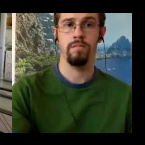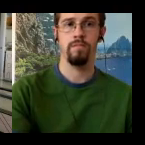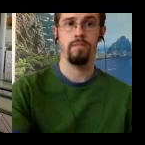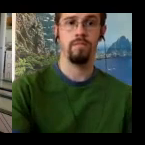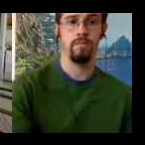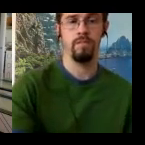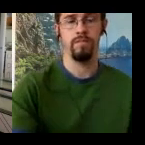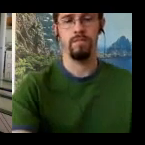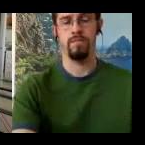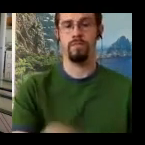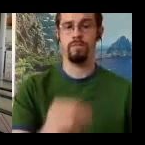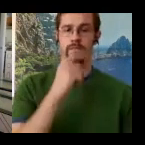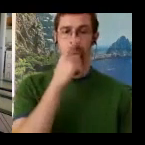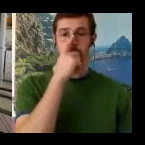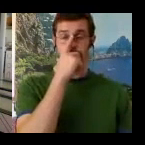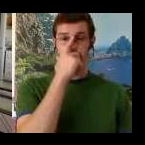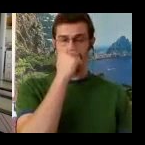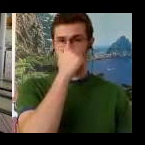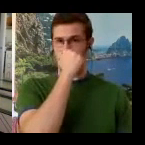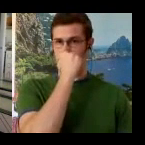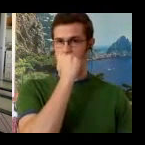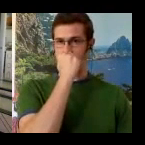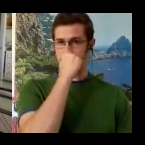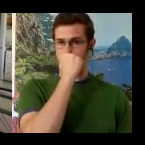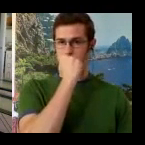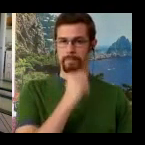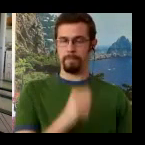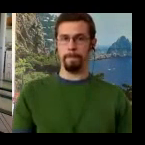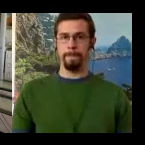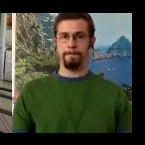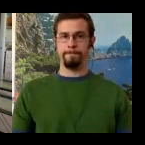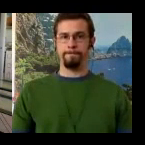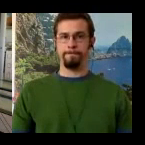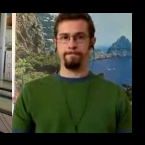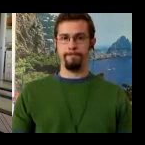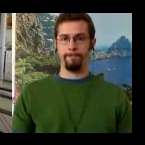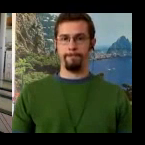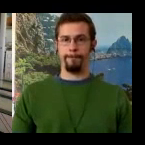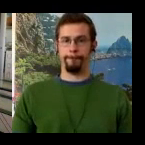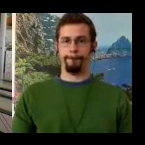and that gave us all of our individual symbol glyphs.